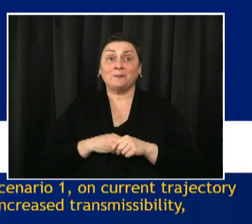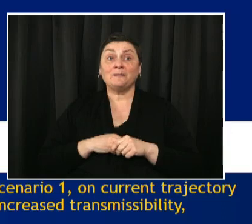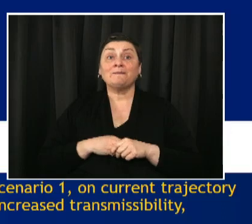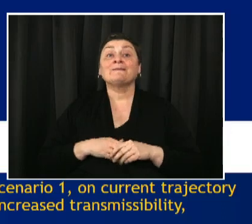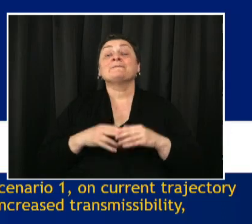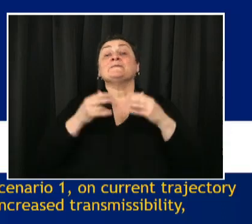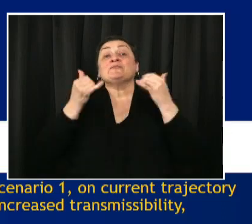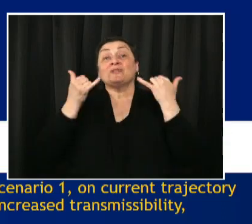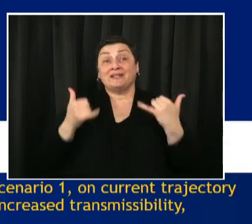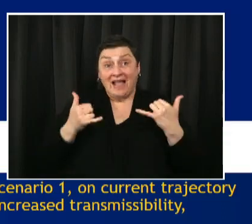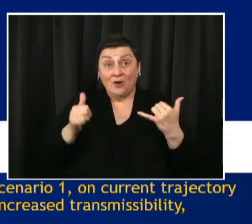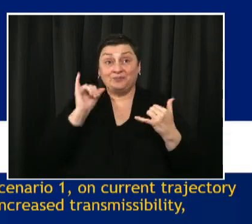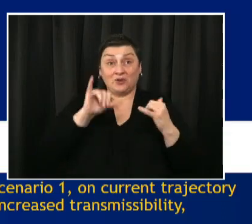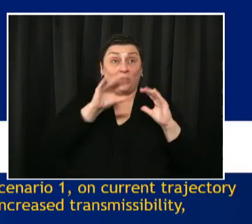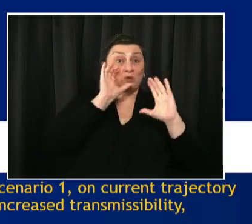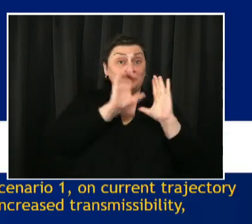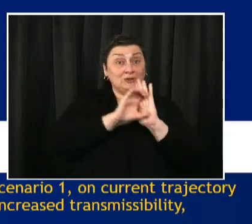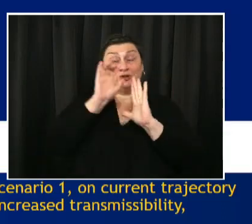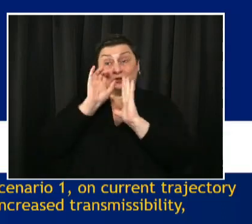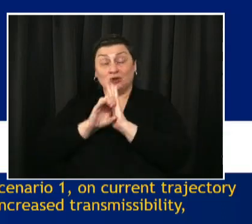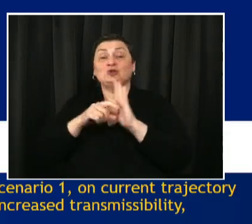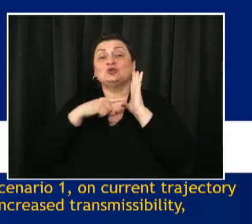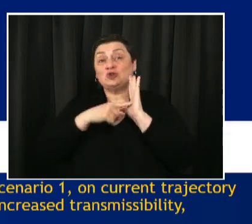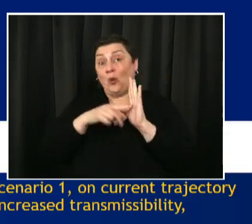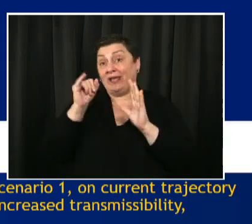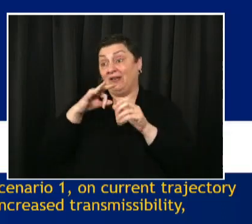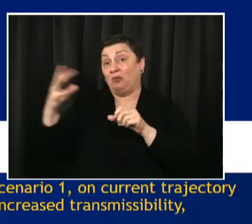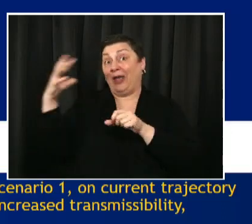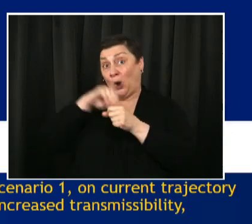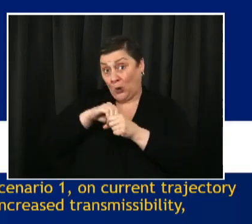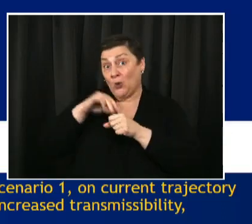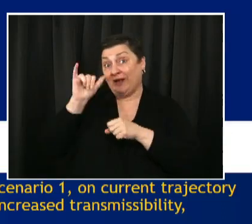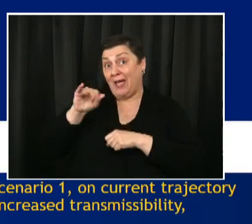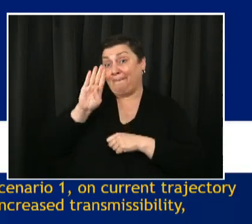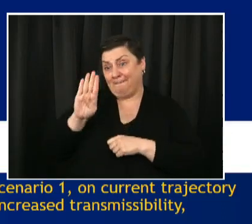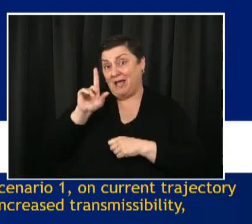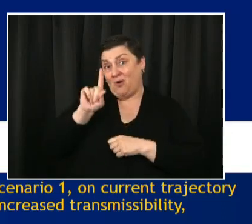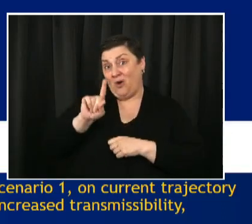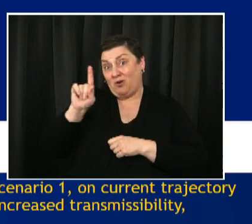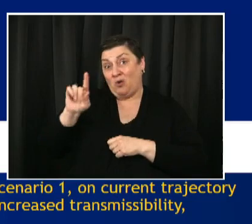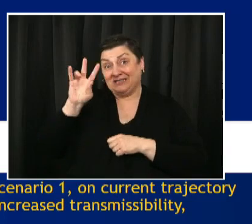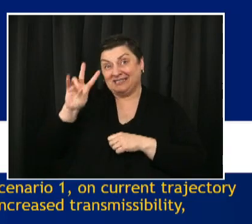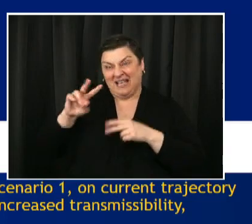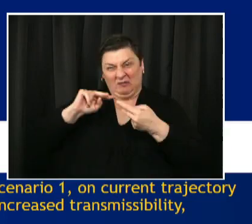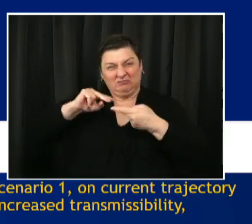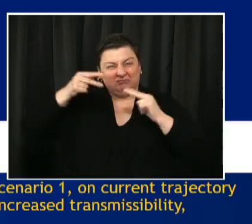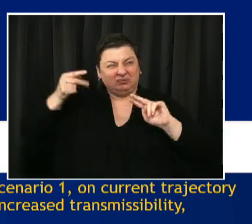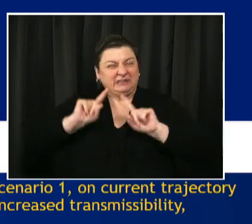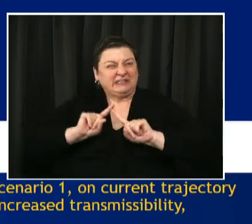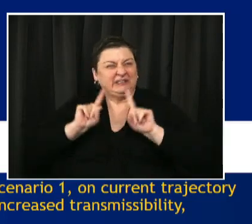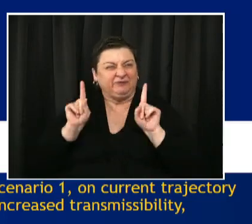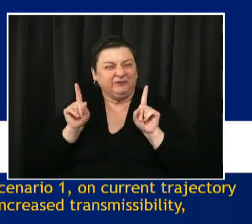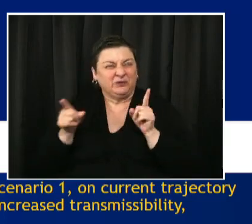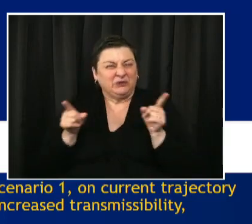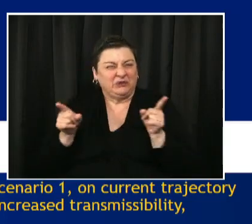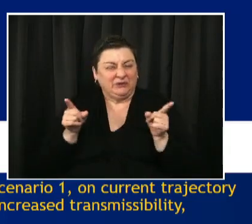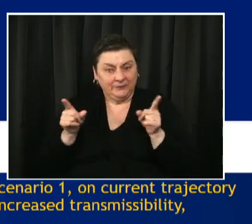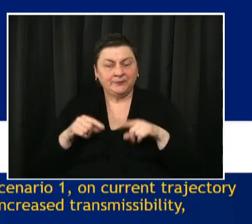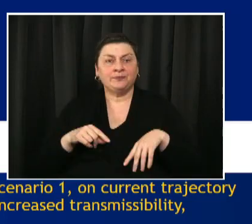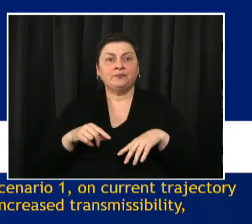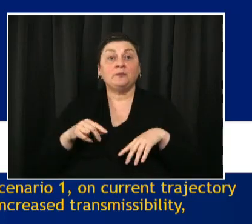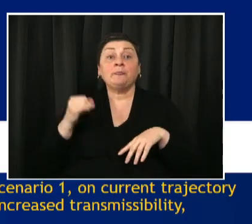adding in B117 and saying, well, what about B117 and a lapse